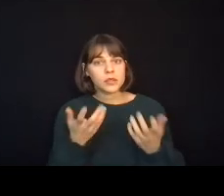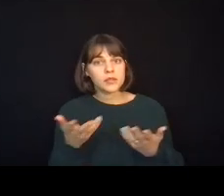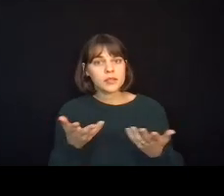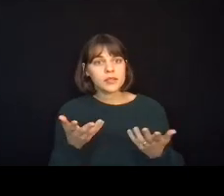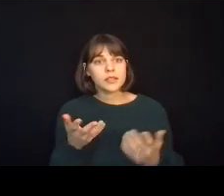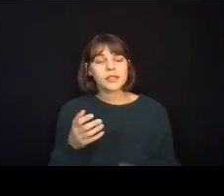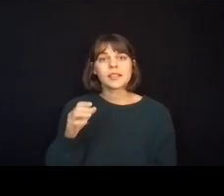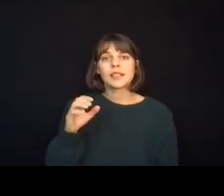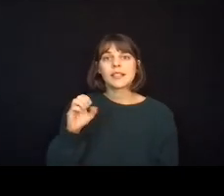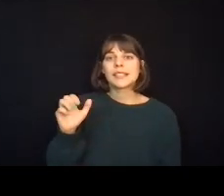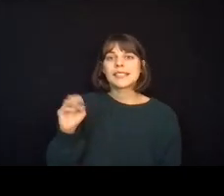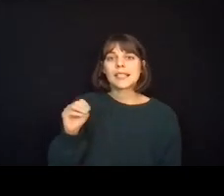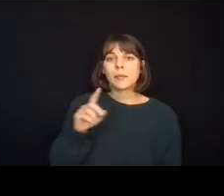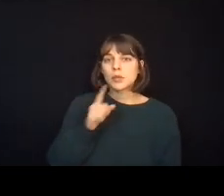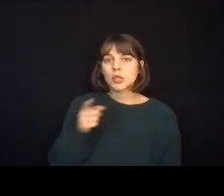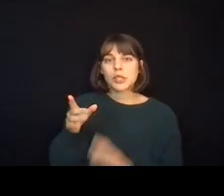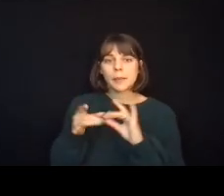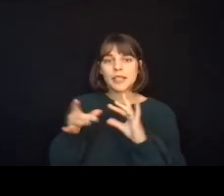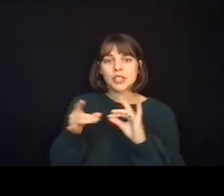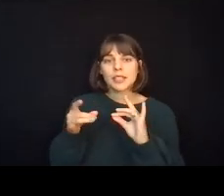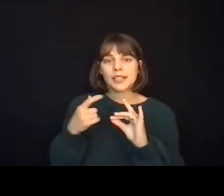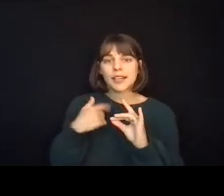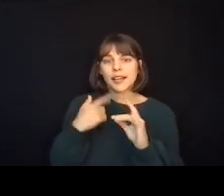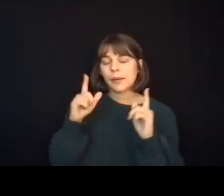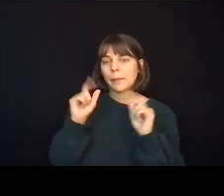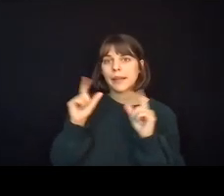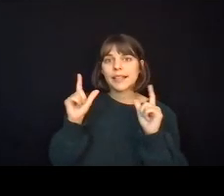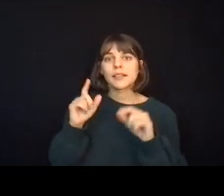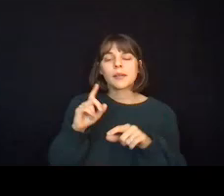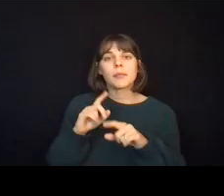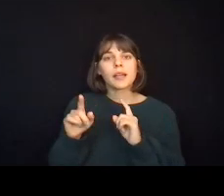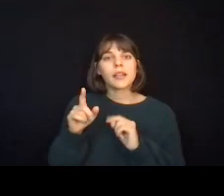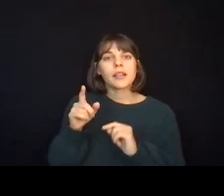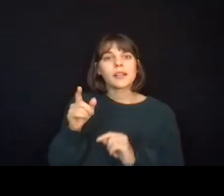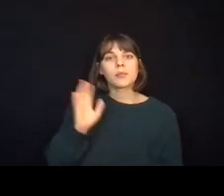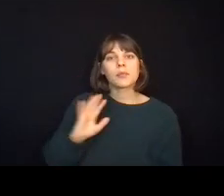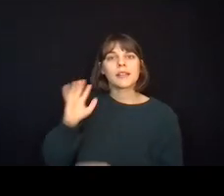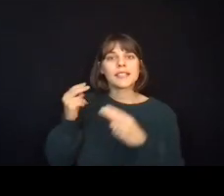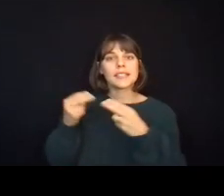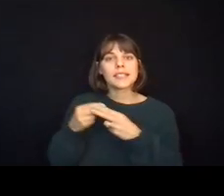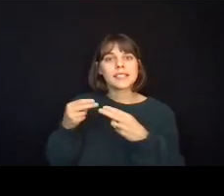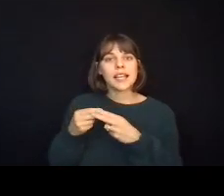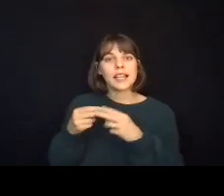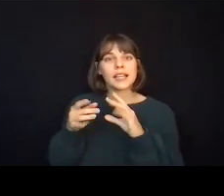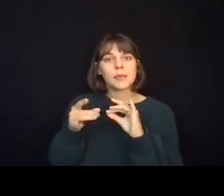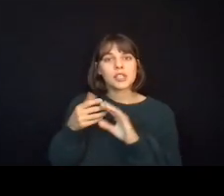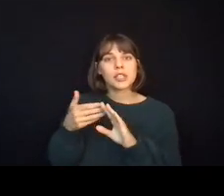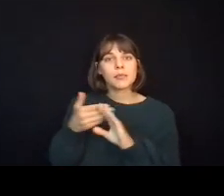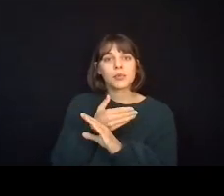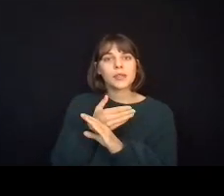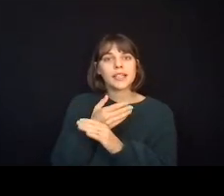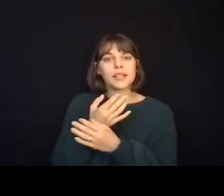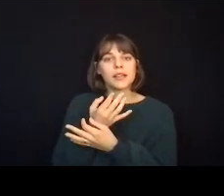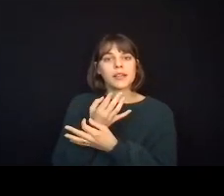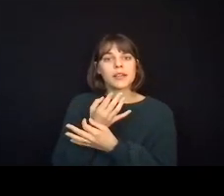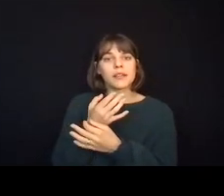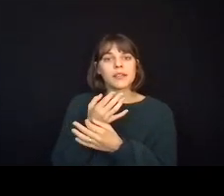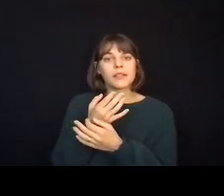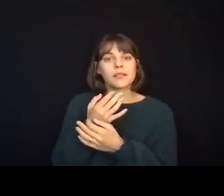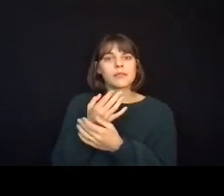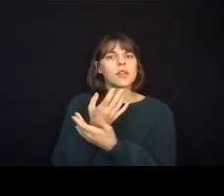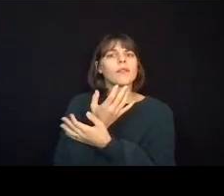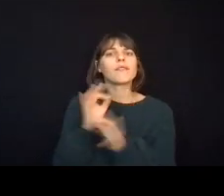Yeah, and Sam, I'm sure you said this and I was just blinking. On the previous slides, it showed the free fare zone ridership.